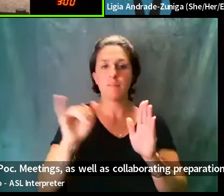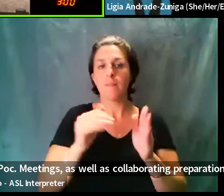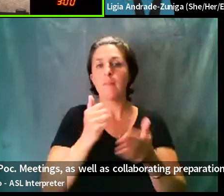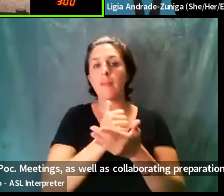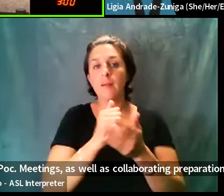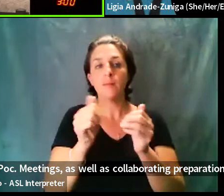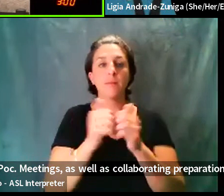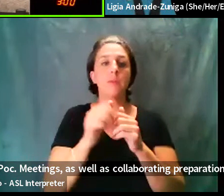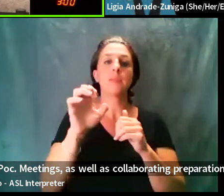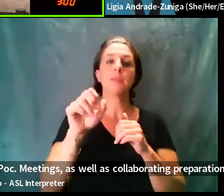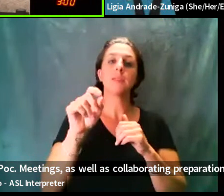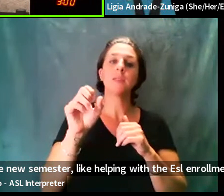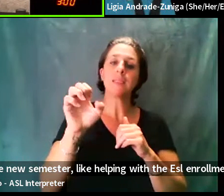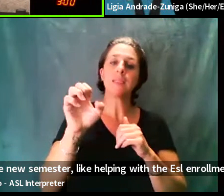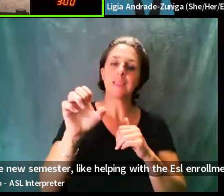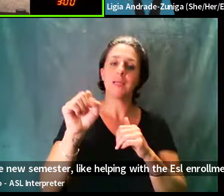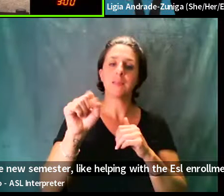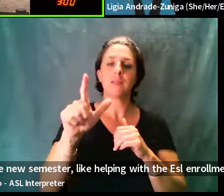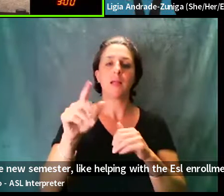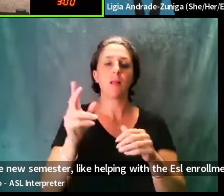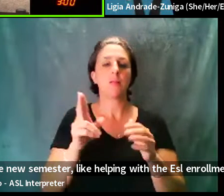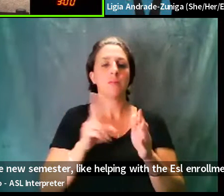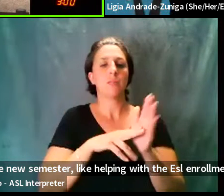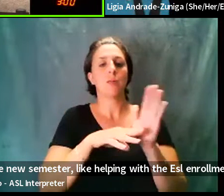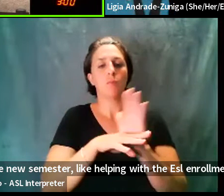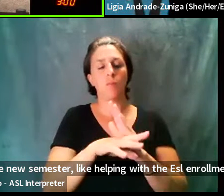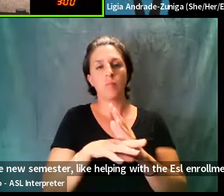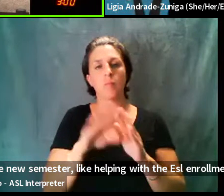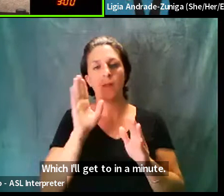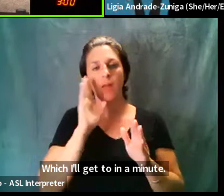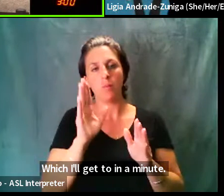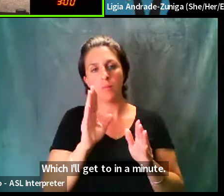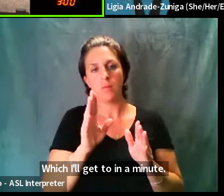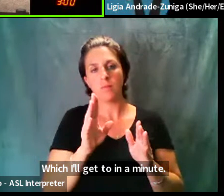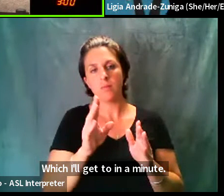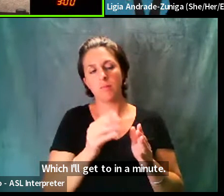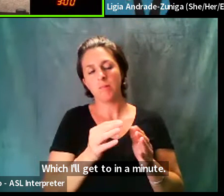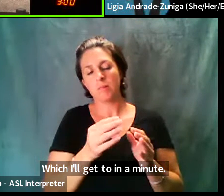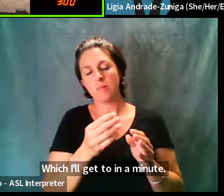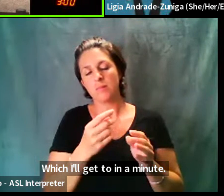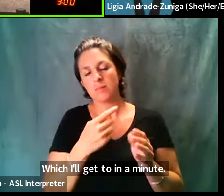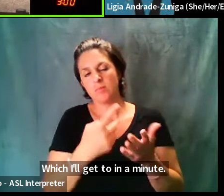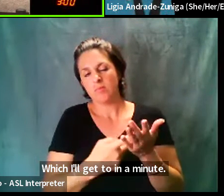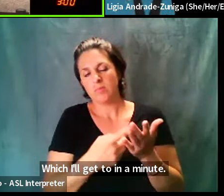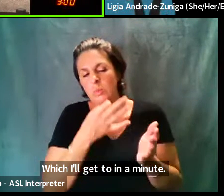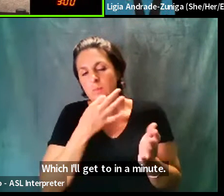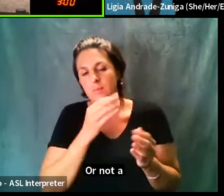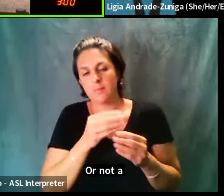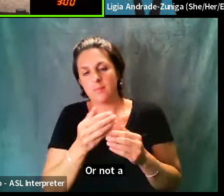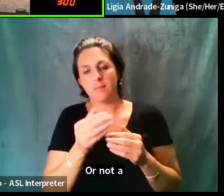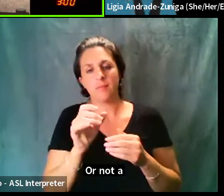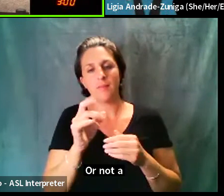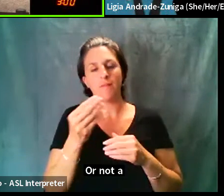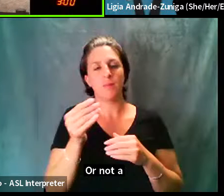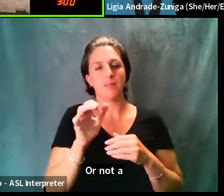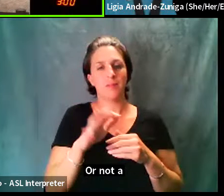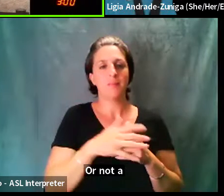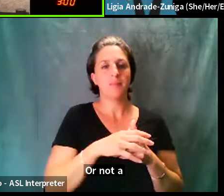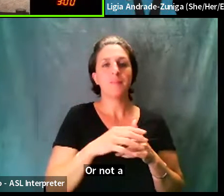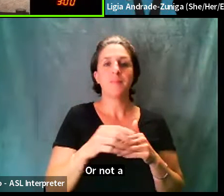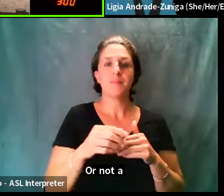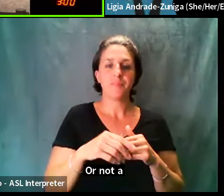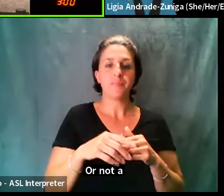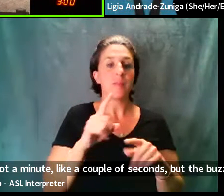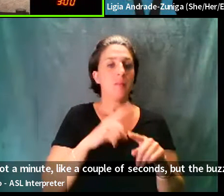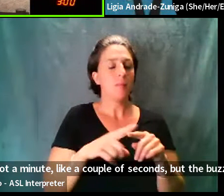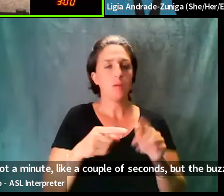enrollment, which I'll get to in a minute, or not a minute, like a couple seconds. But the buzz on campus shows a